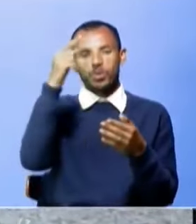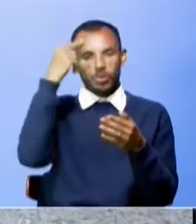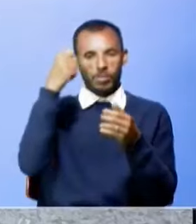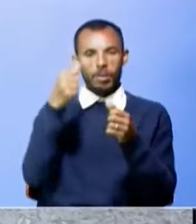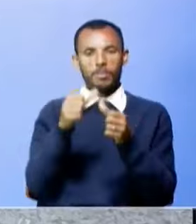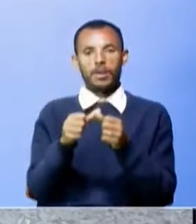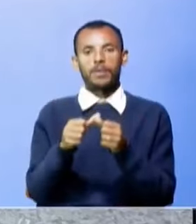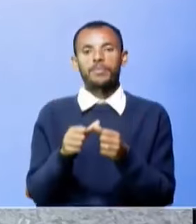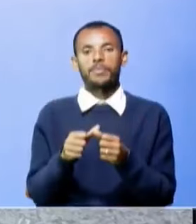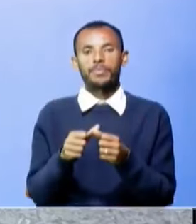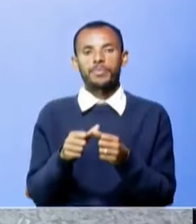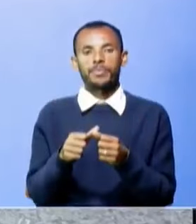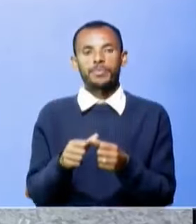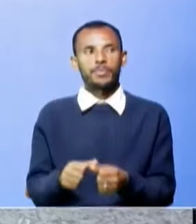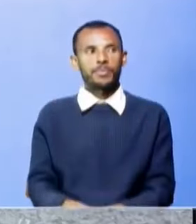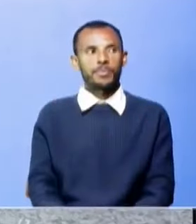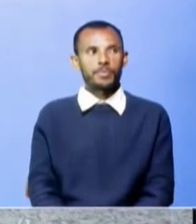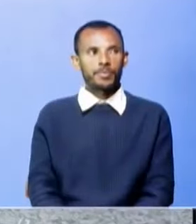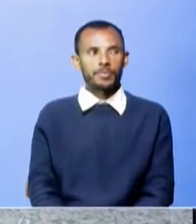remember,